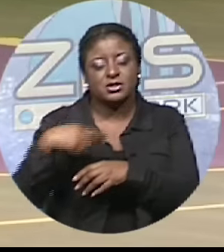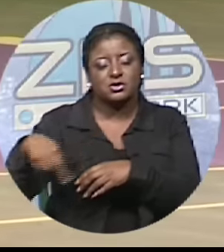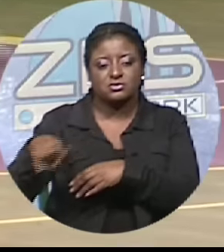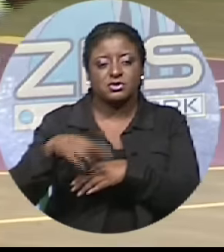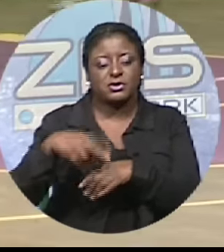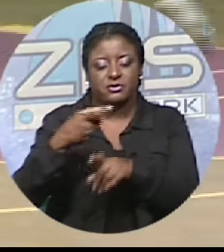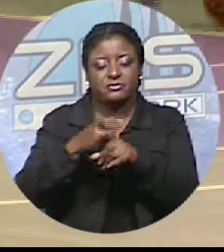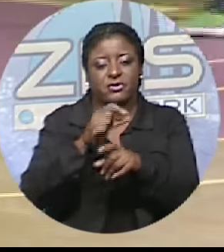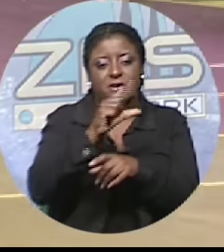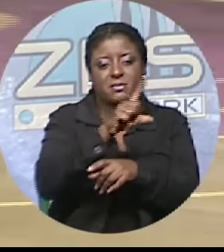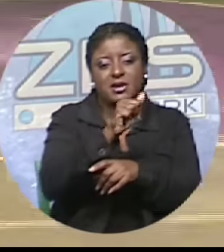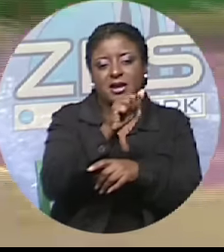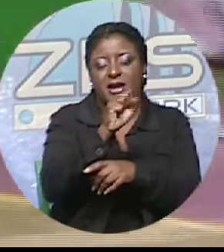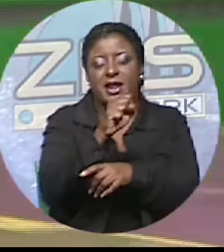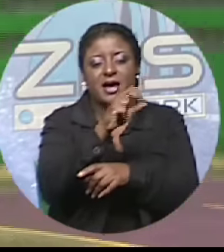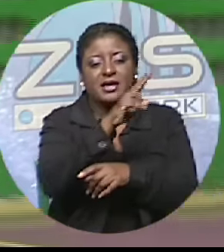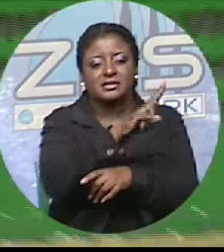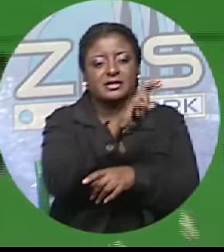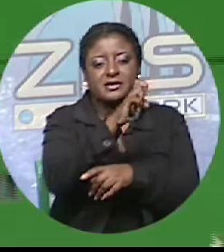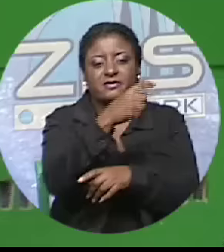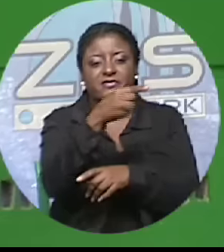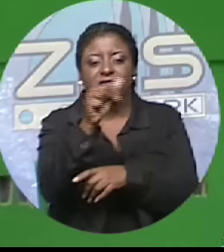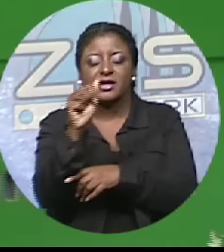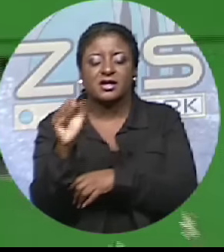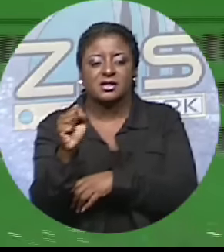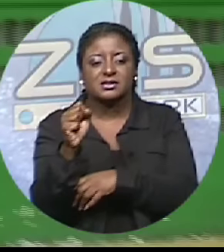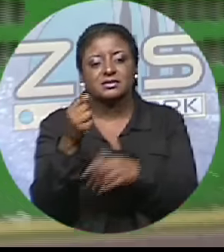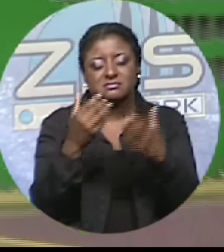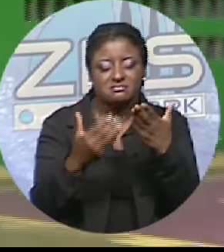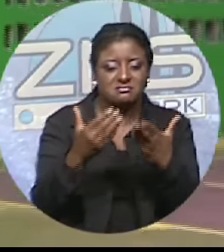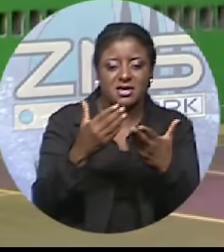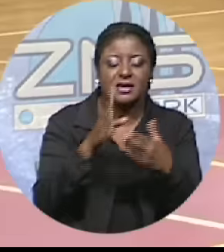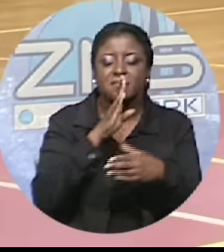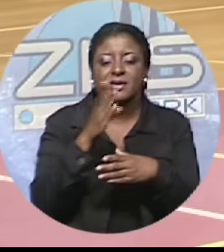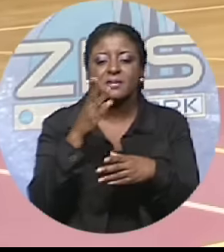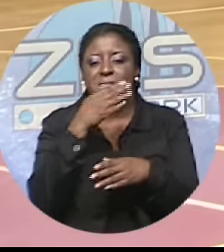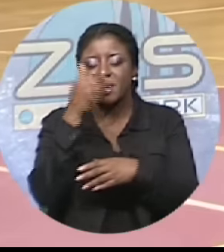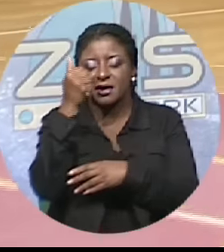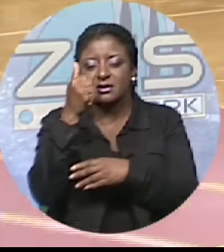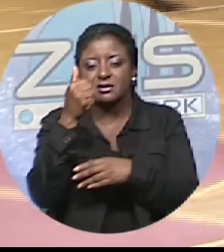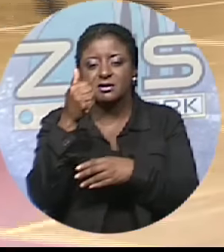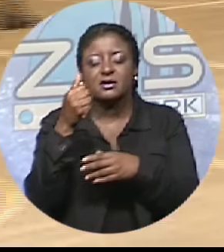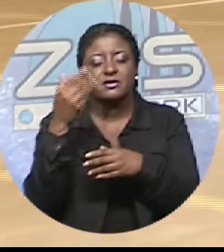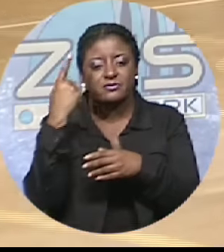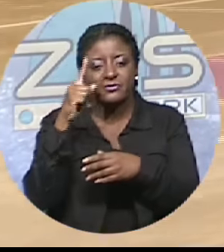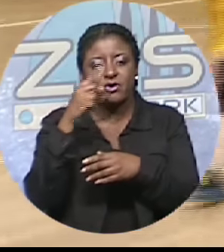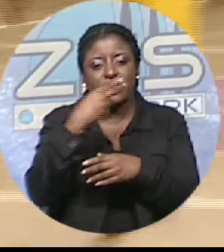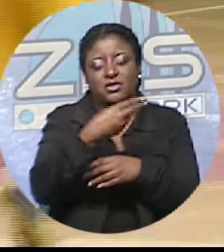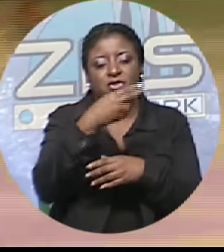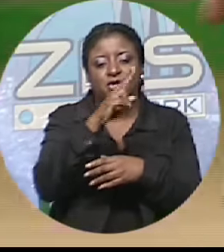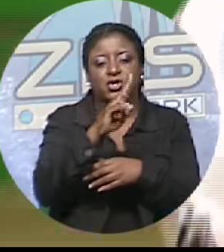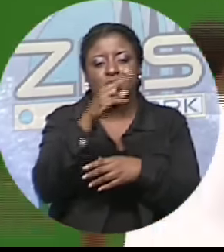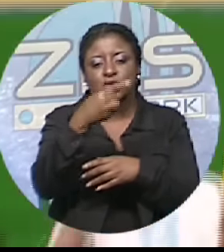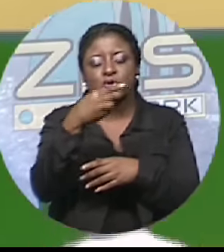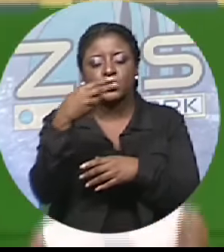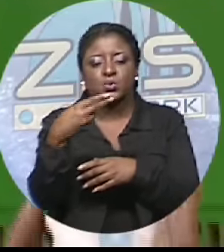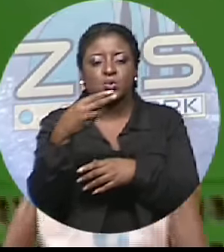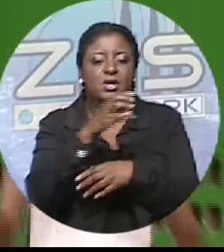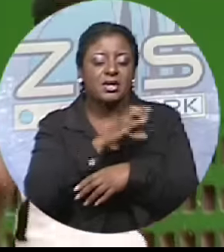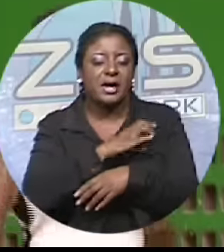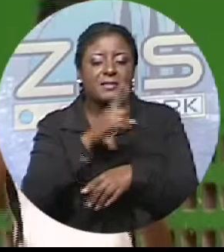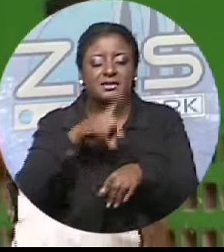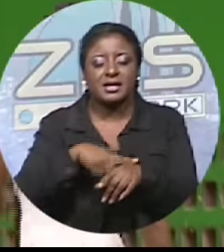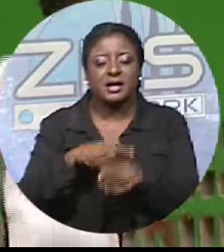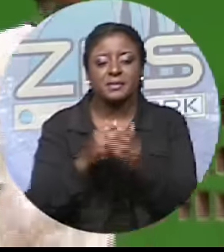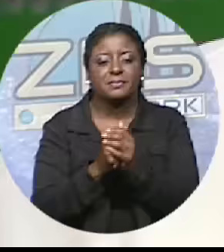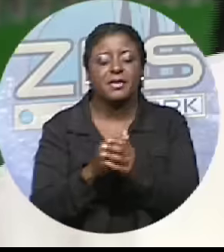Las Vegas. And they might be better come Hugh Campbell time. Man, listen, that trip, my team grew up on